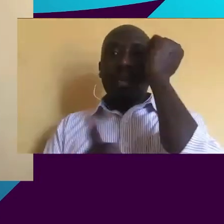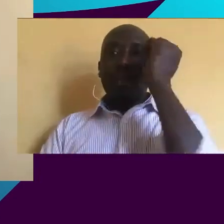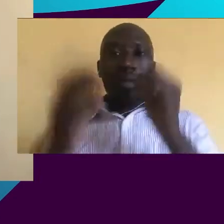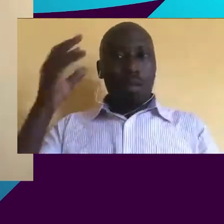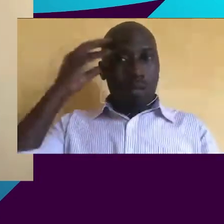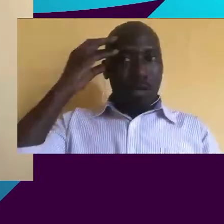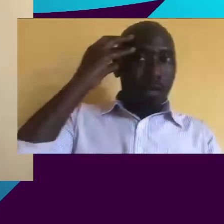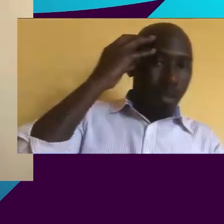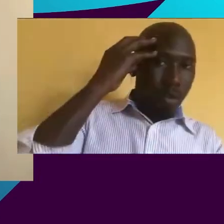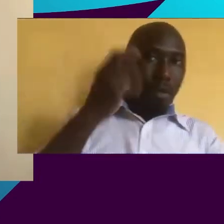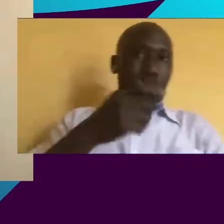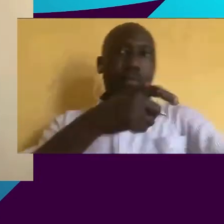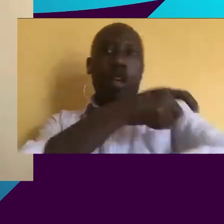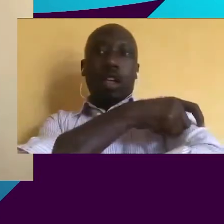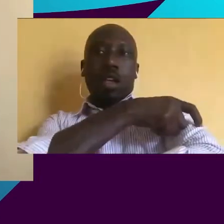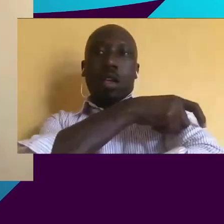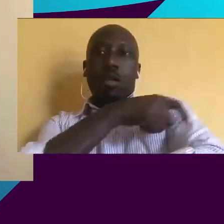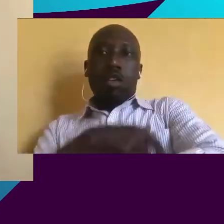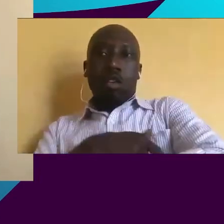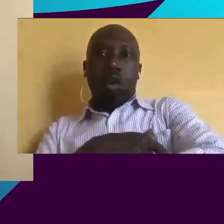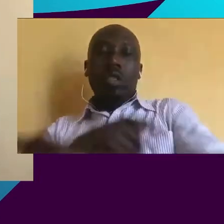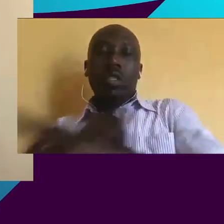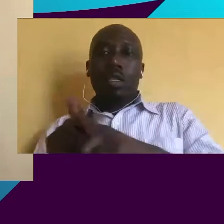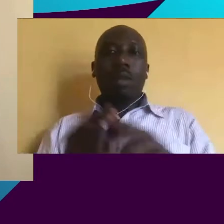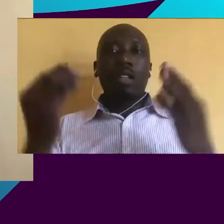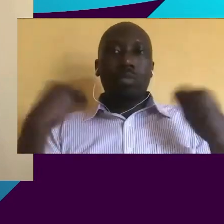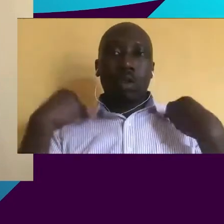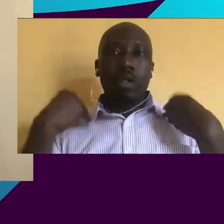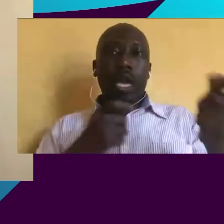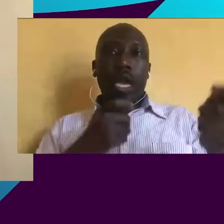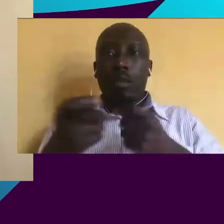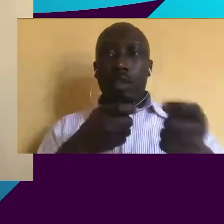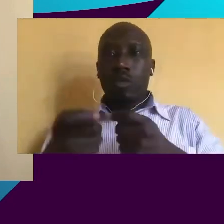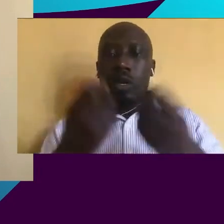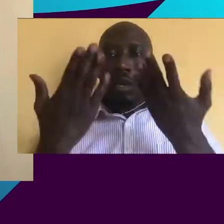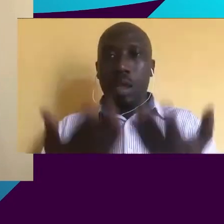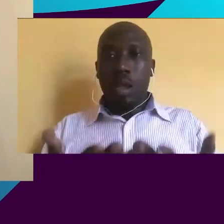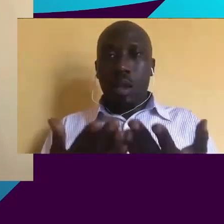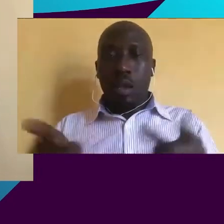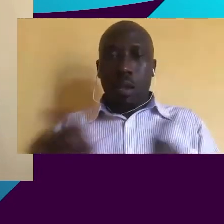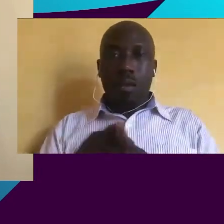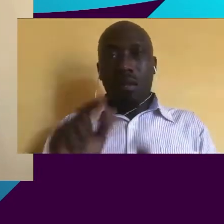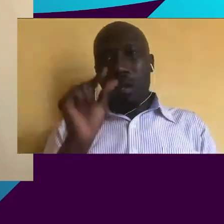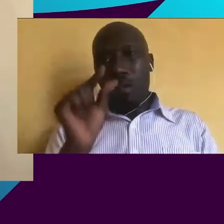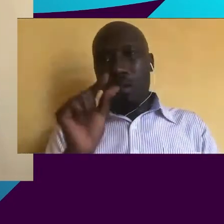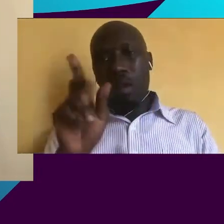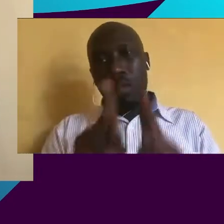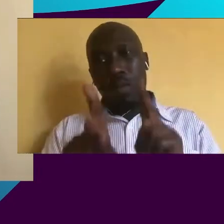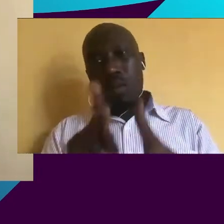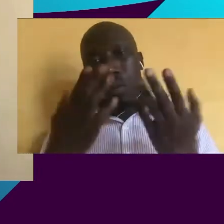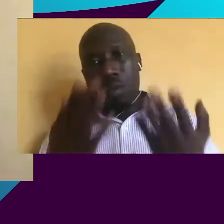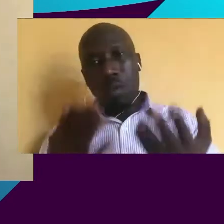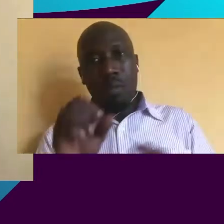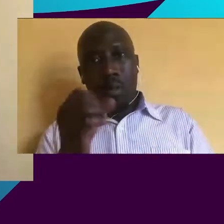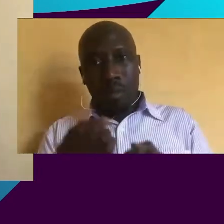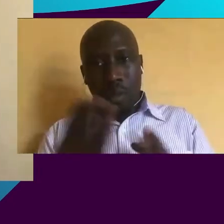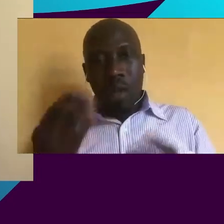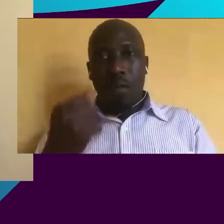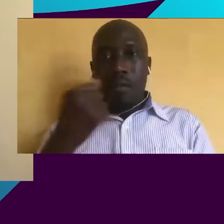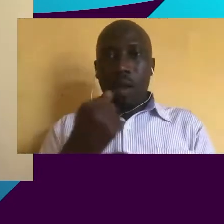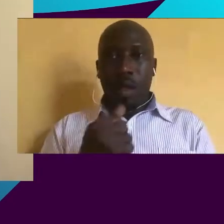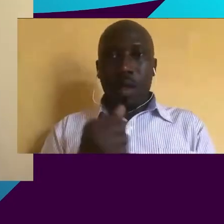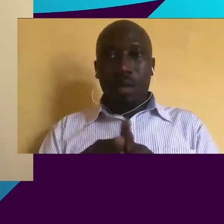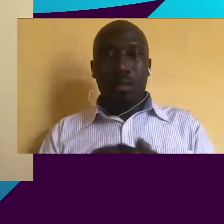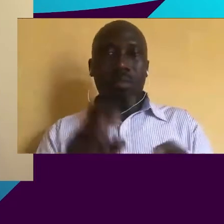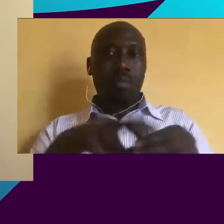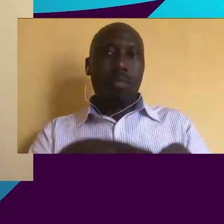sports administrators. And a few people just, like most of the girls, are moving out of the game because